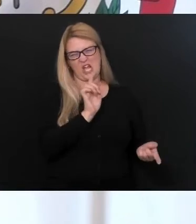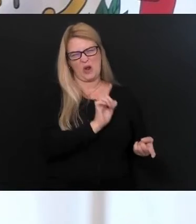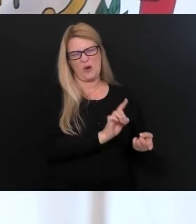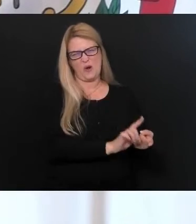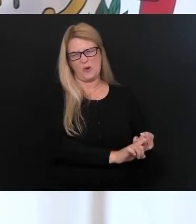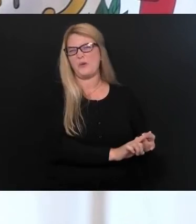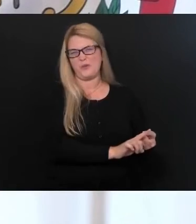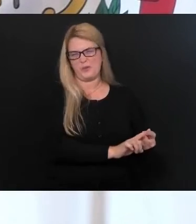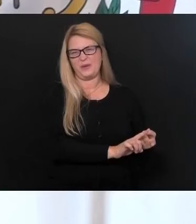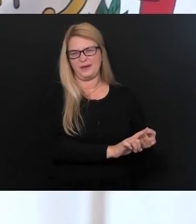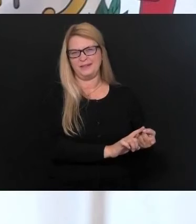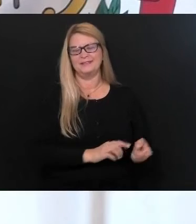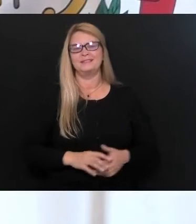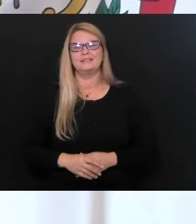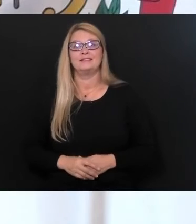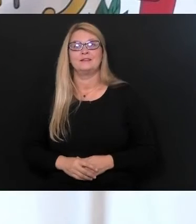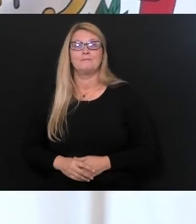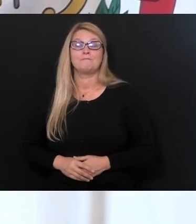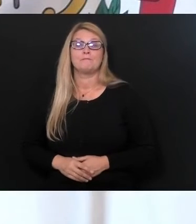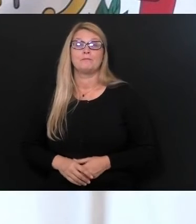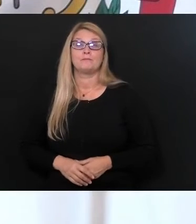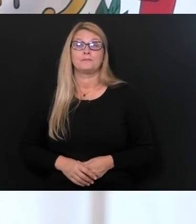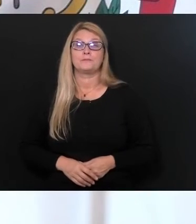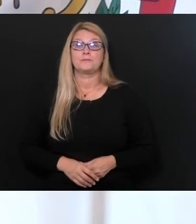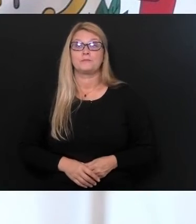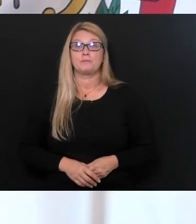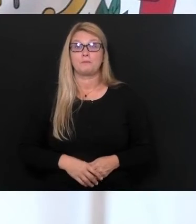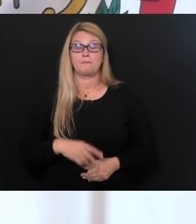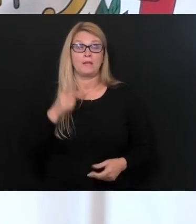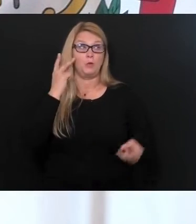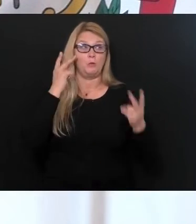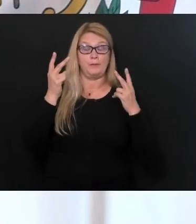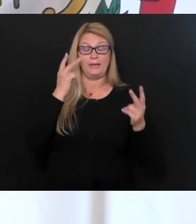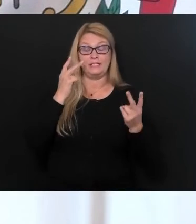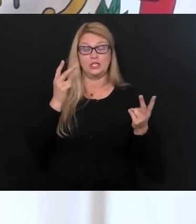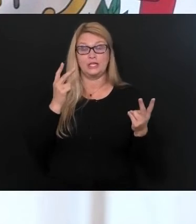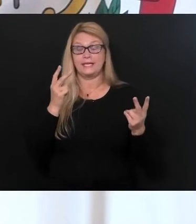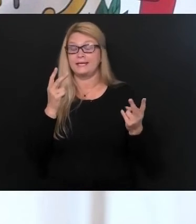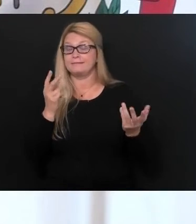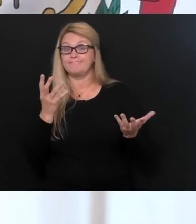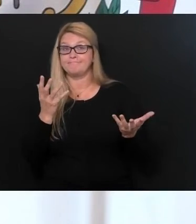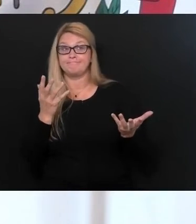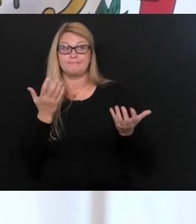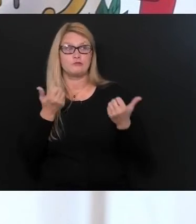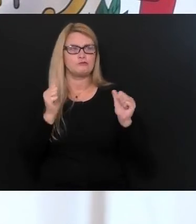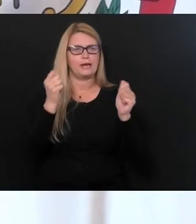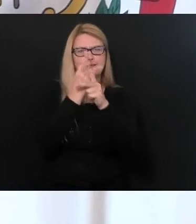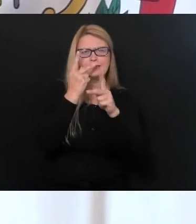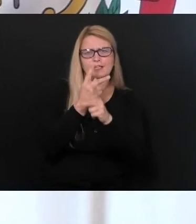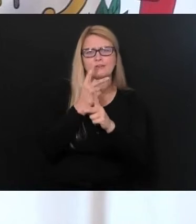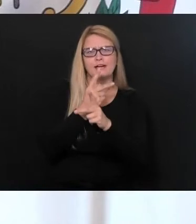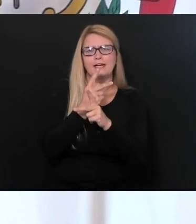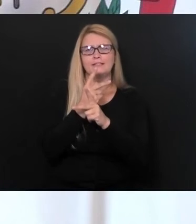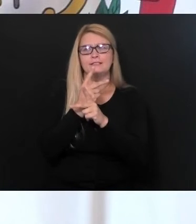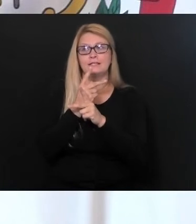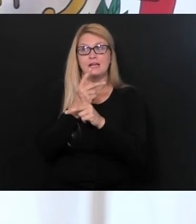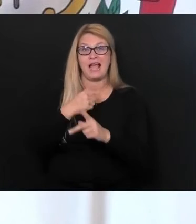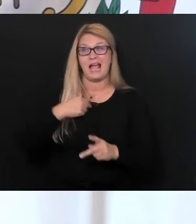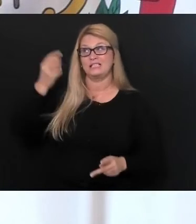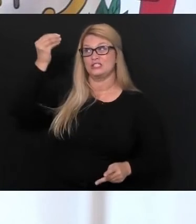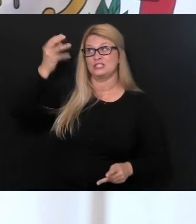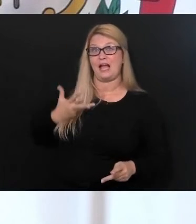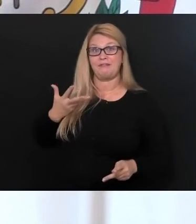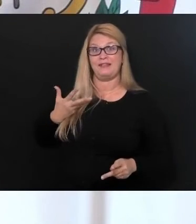extremely minuscule. We have even been looking at from the standpoint of, and I just got this news